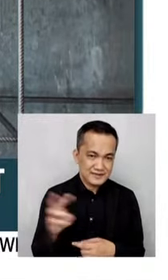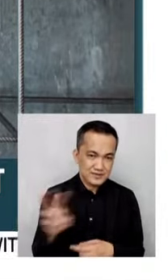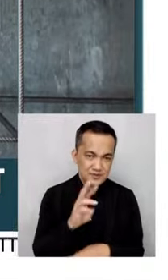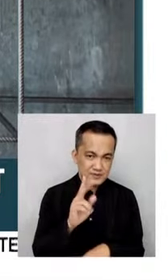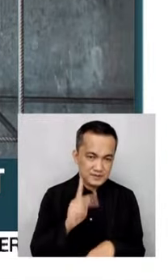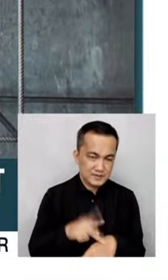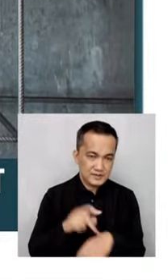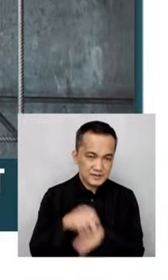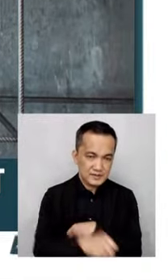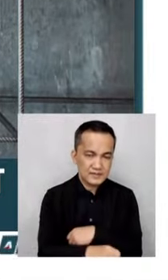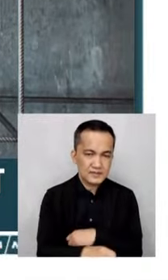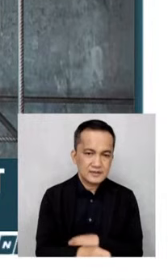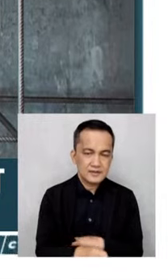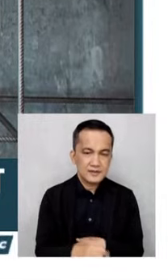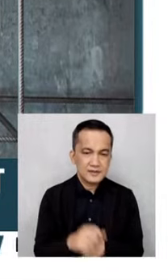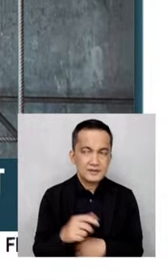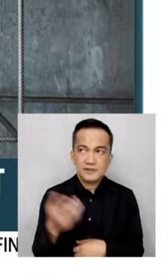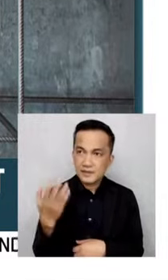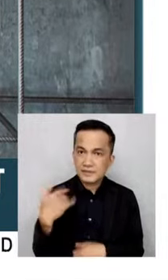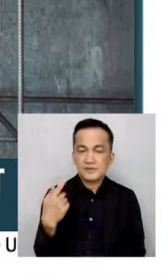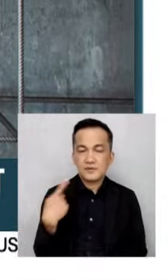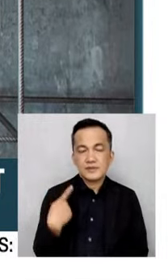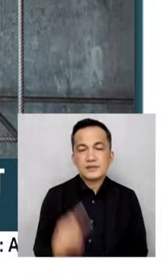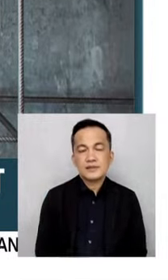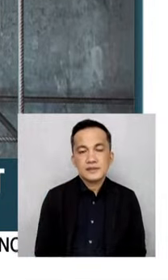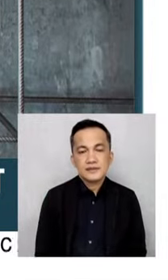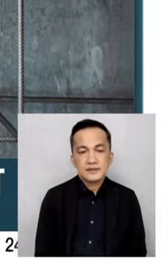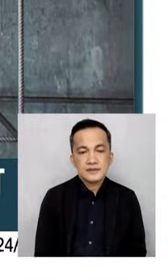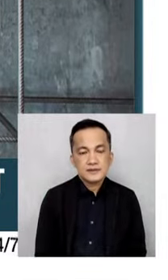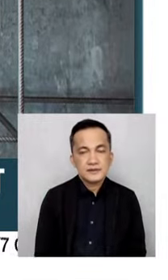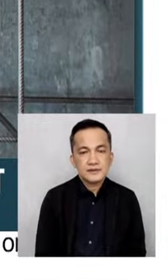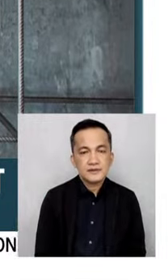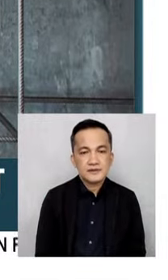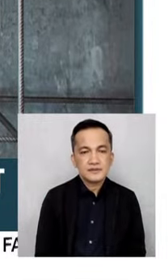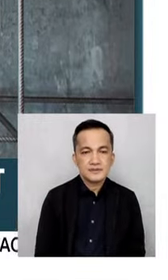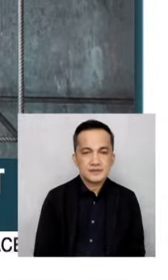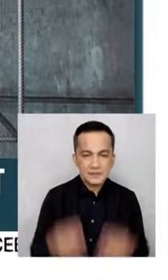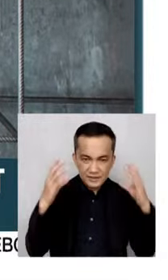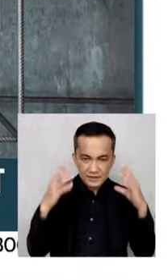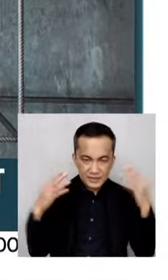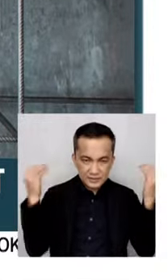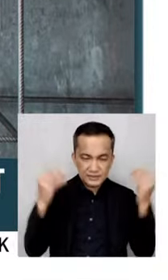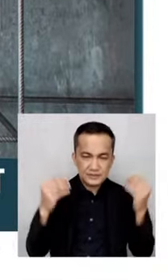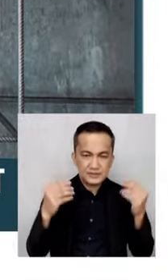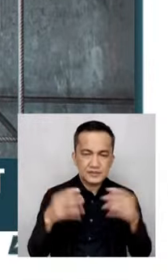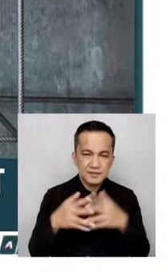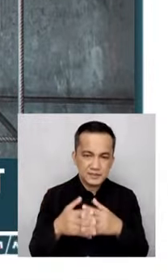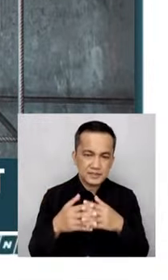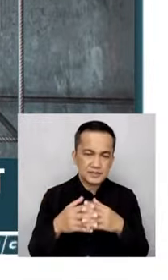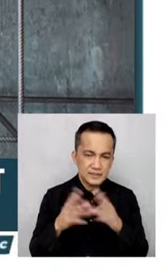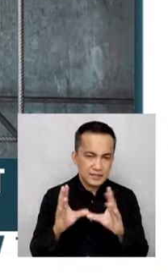Sea. You know, in the past, we had the Dutch firms, mm-hmm. American firms